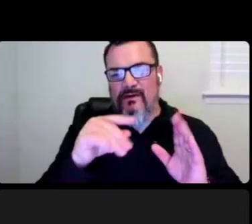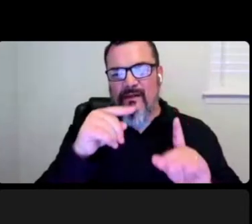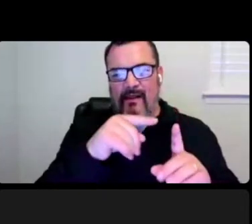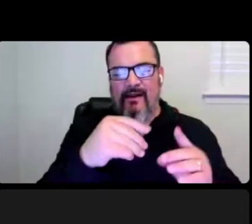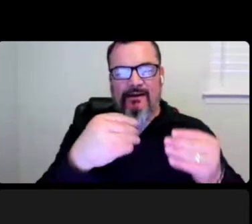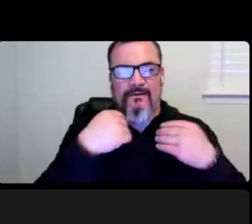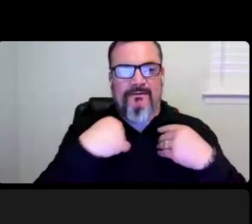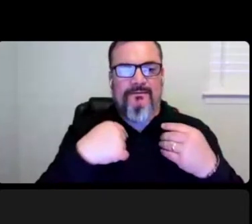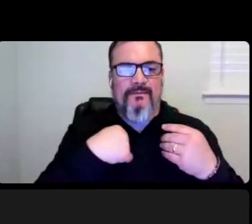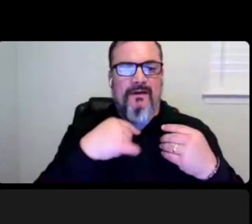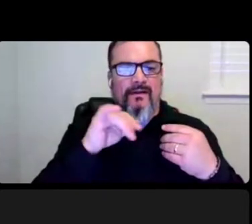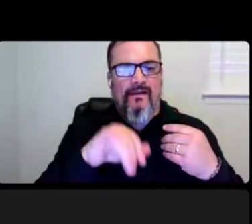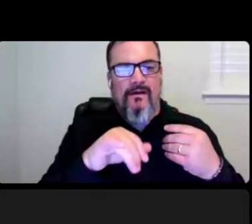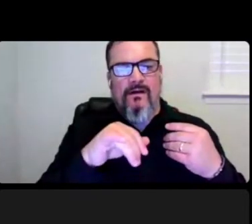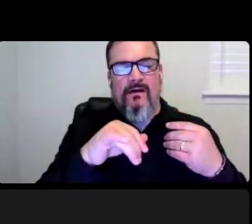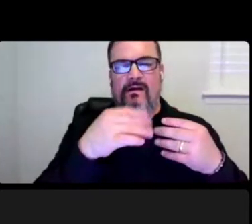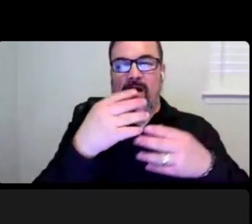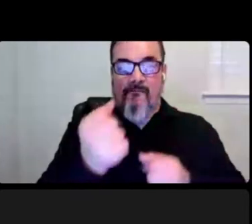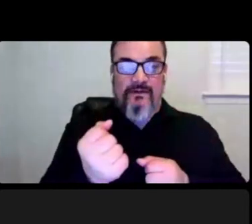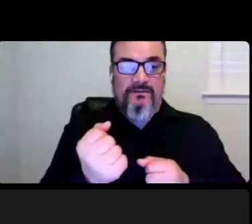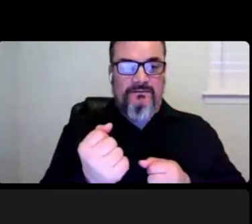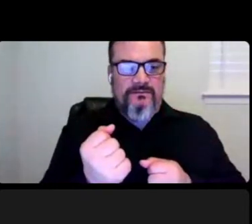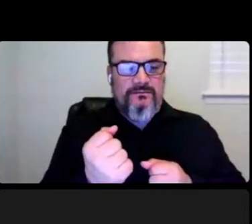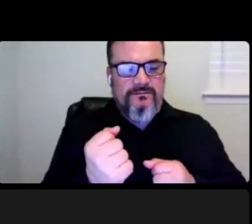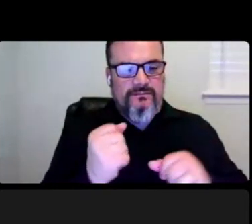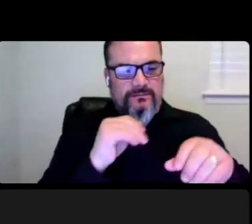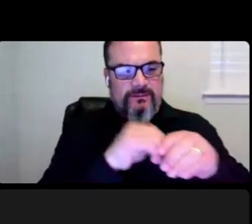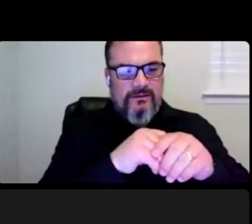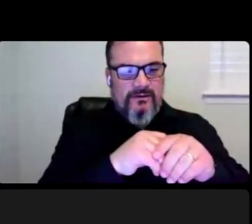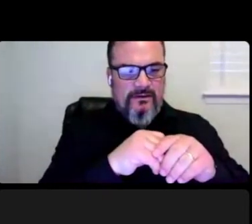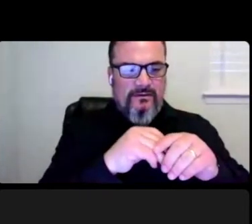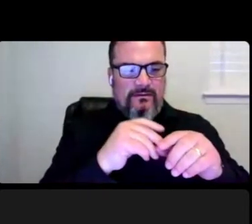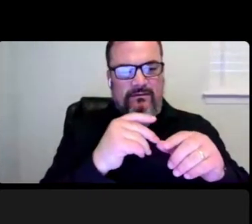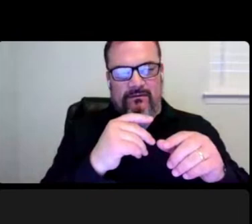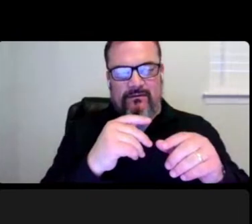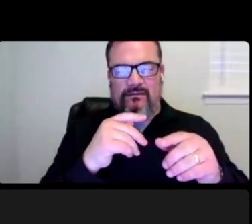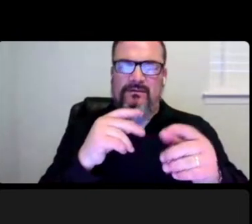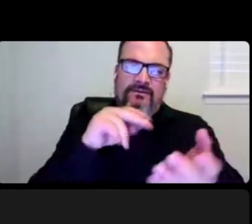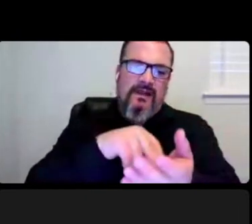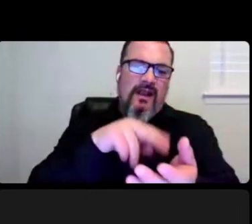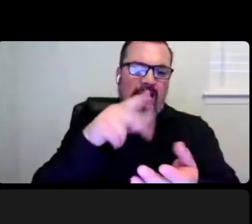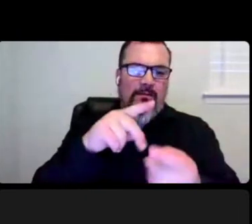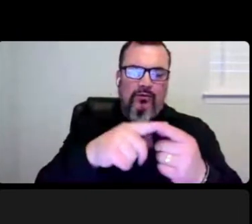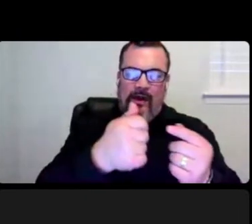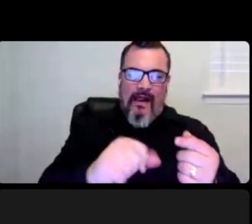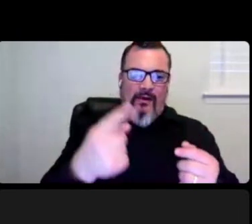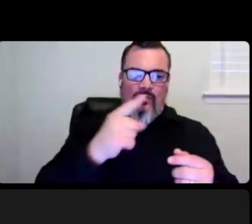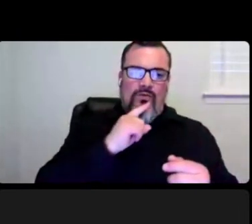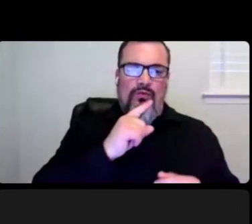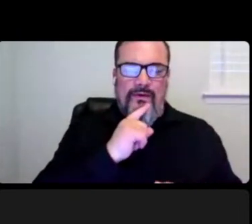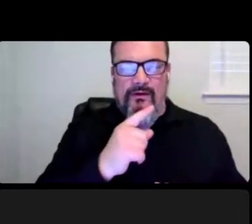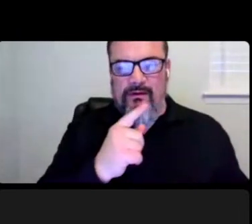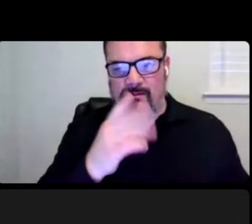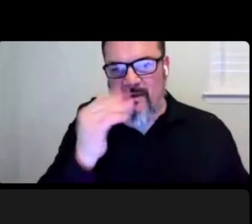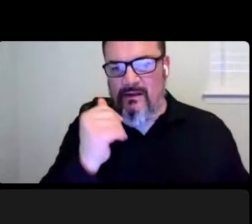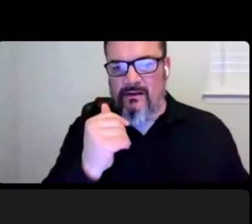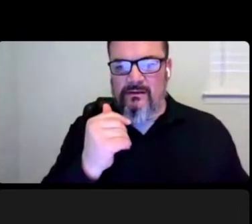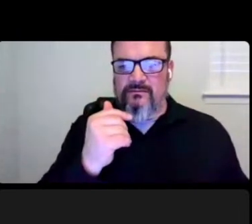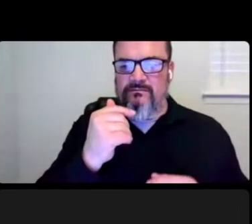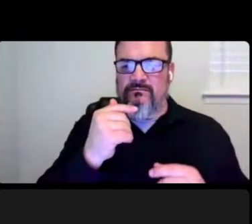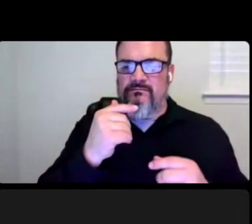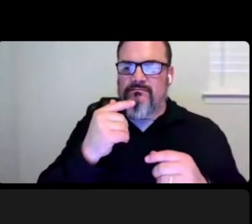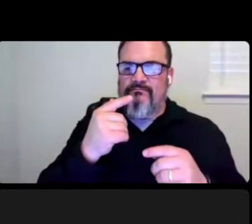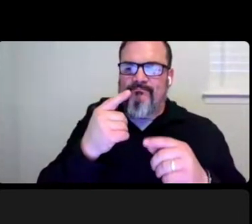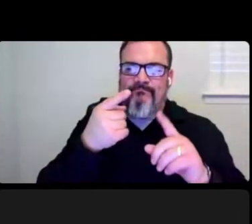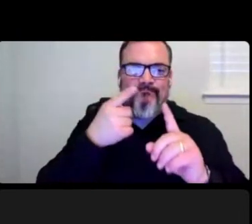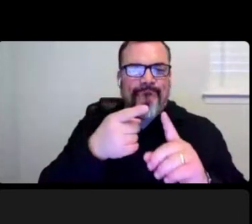me the confidence and to stand up to anyone, really, because if a certain